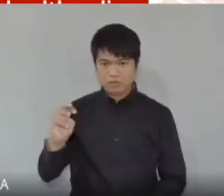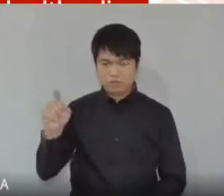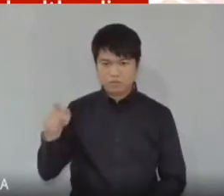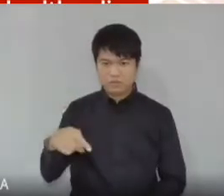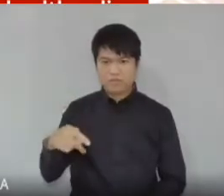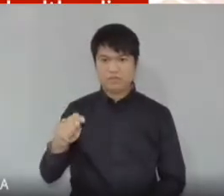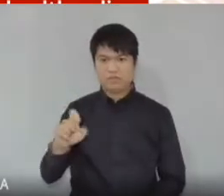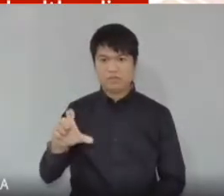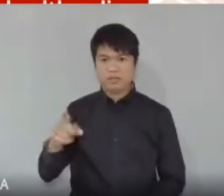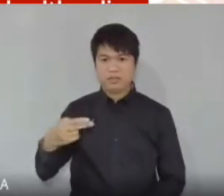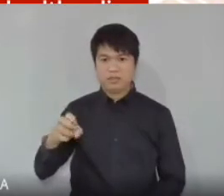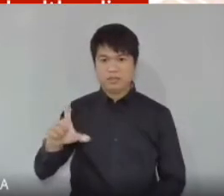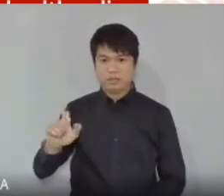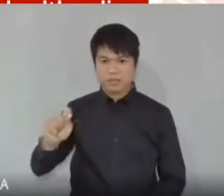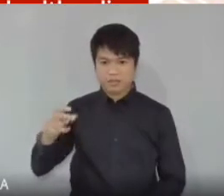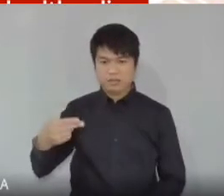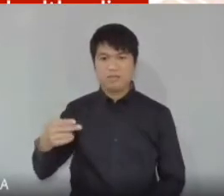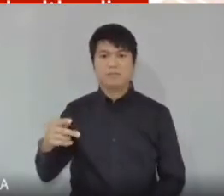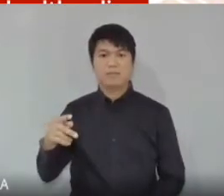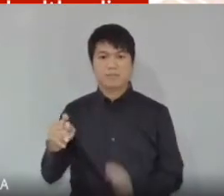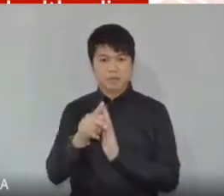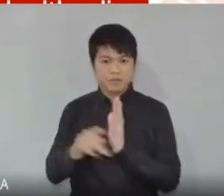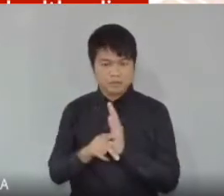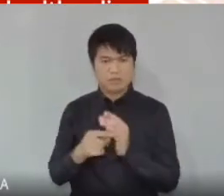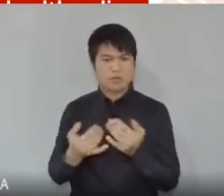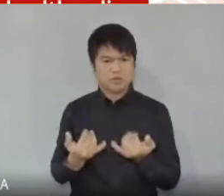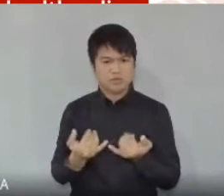fb.com/telehealthpolicy and on our YouTube channel at